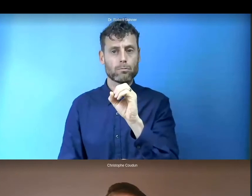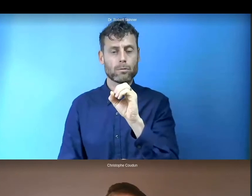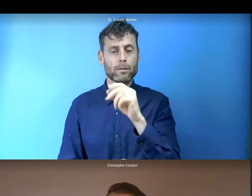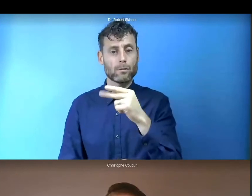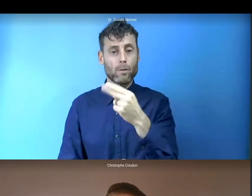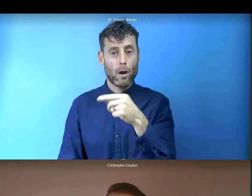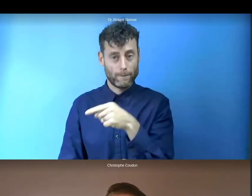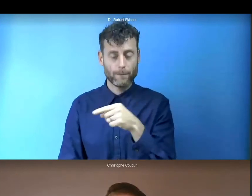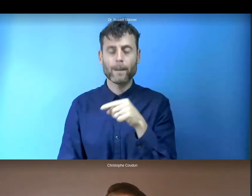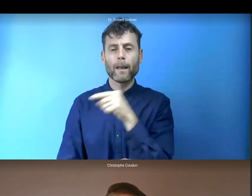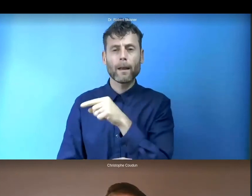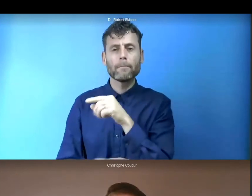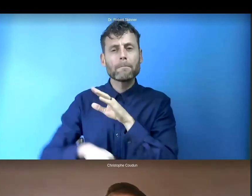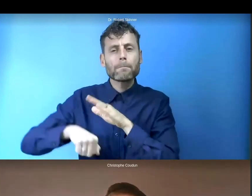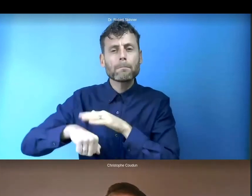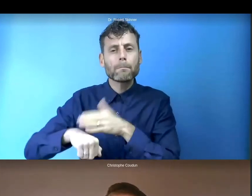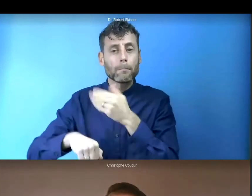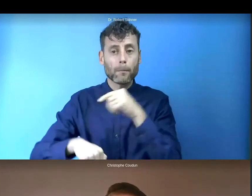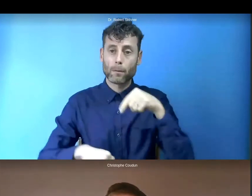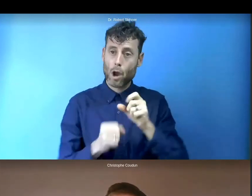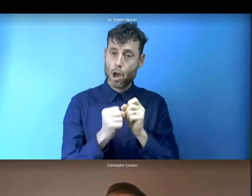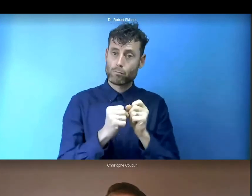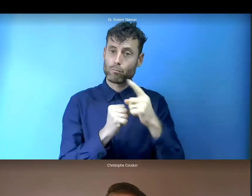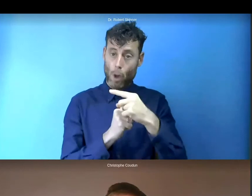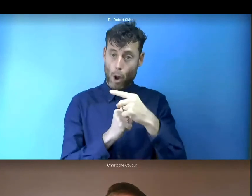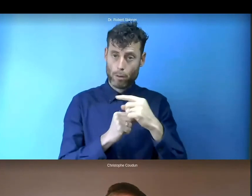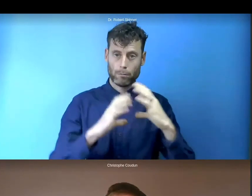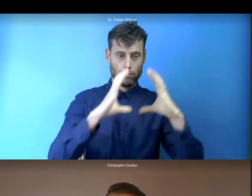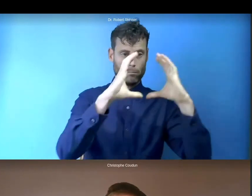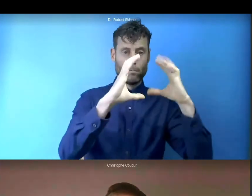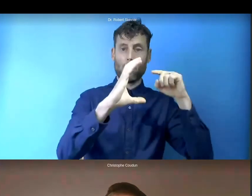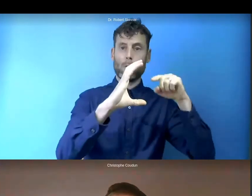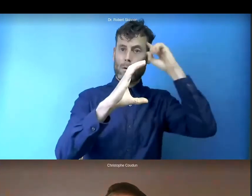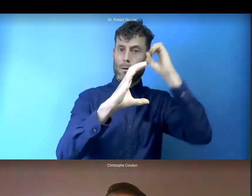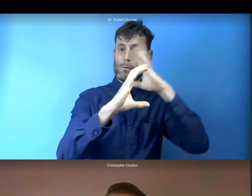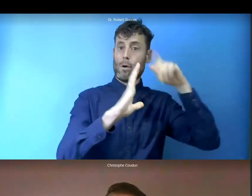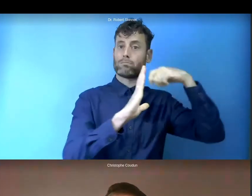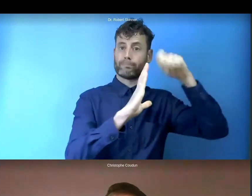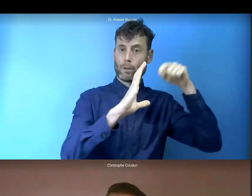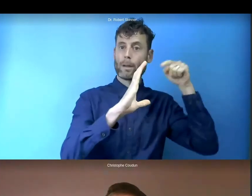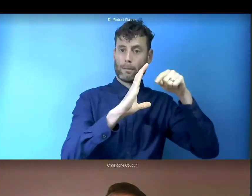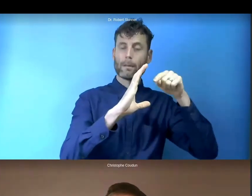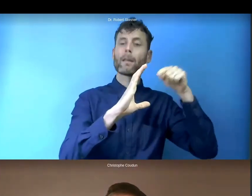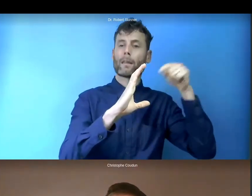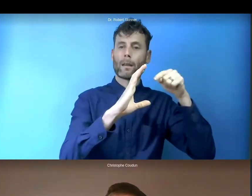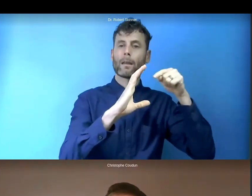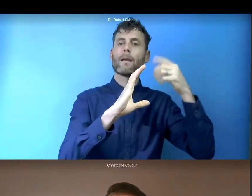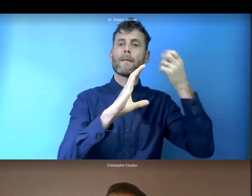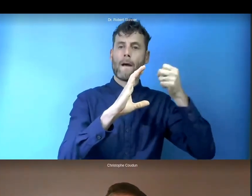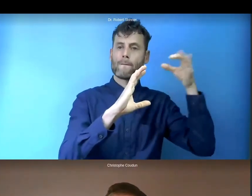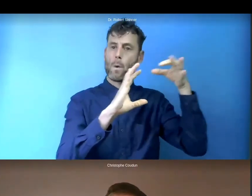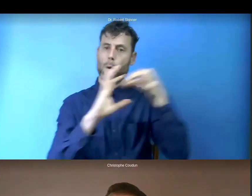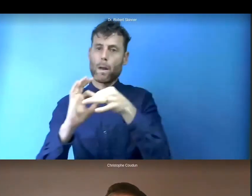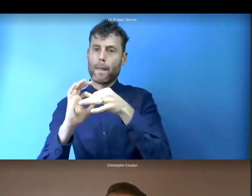fields. We will have to put this all together, make it work, and have an impact for the life